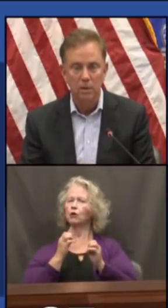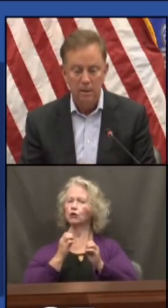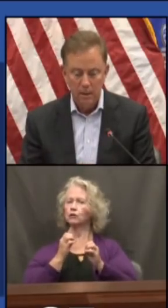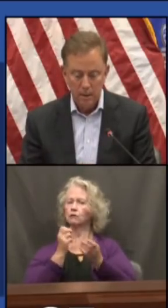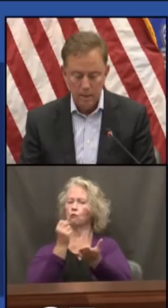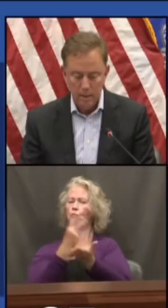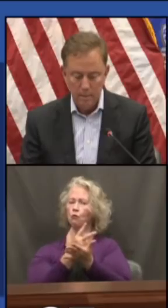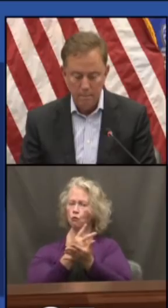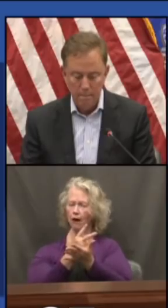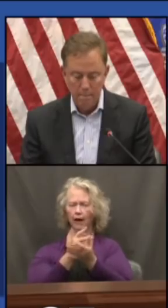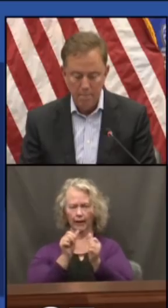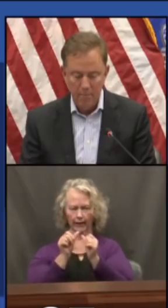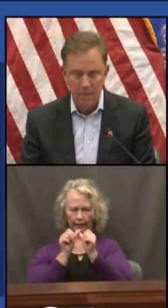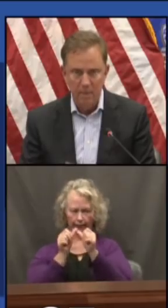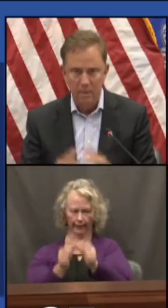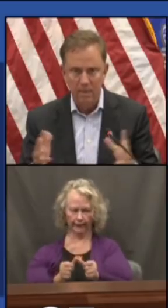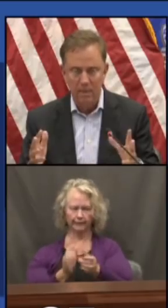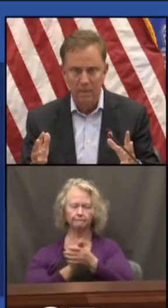longer.